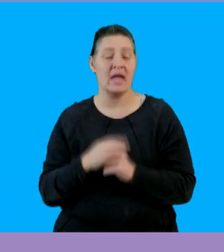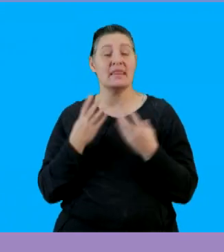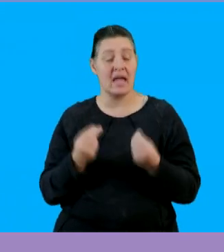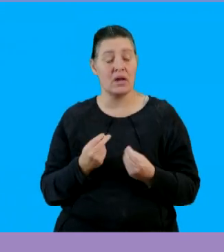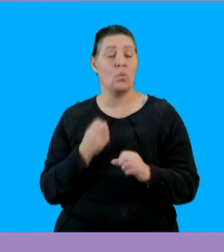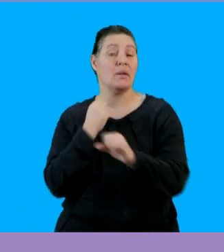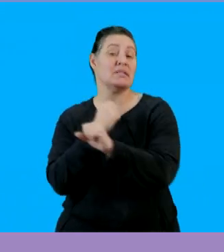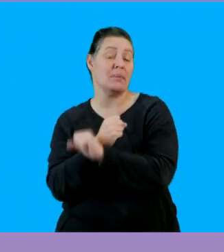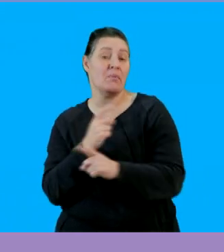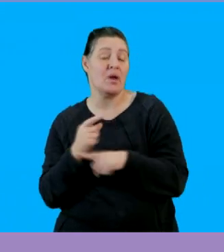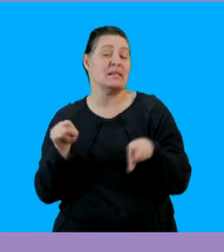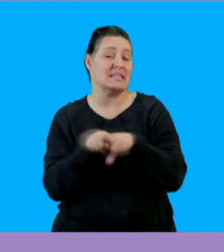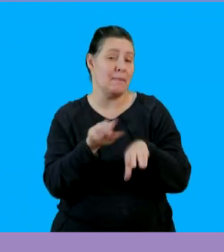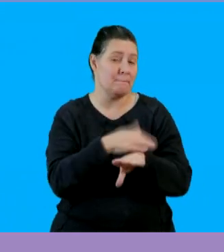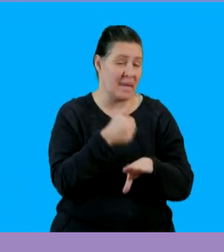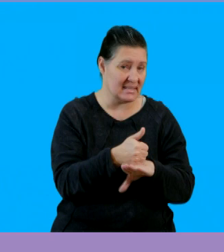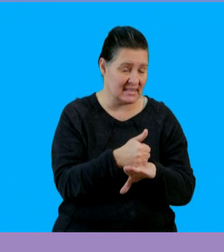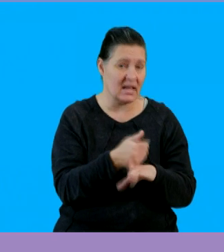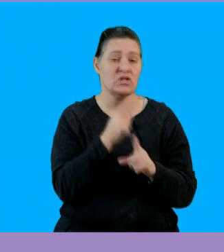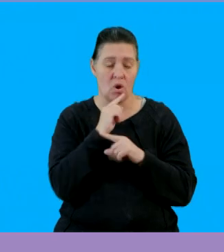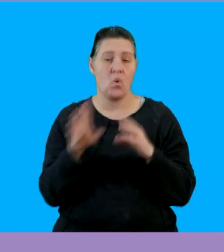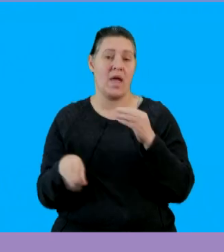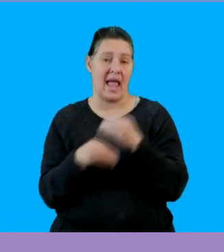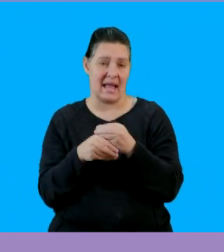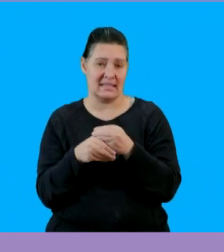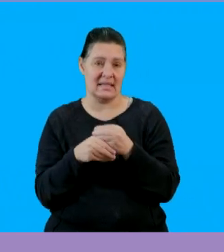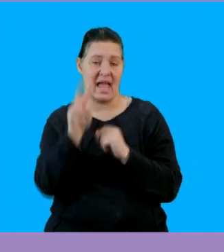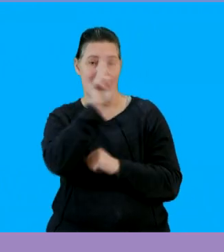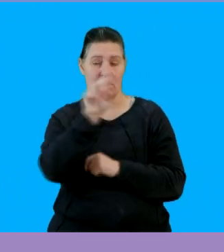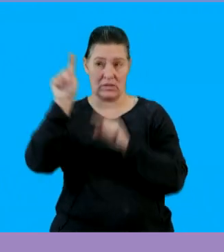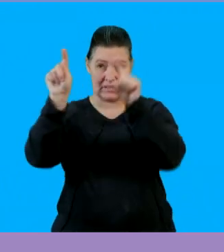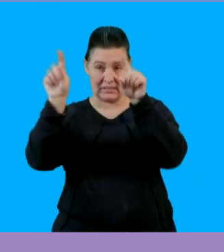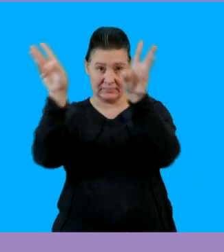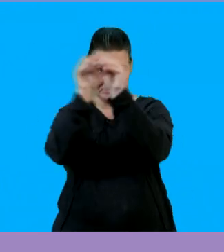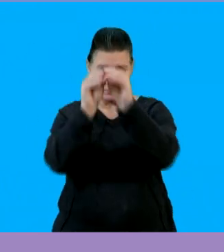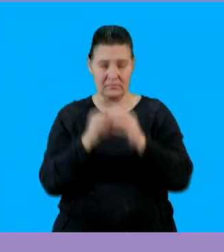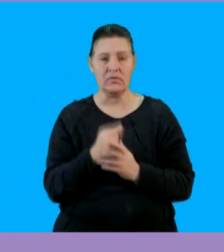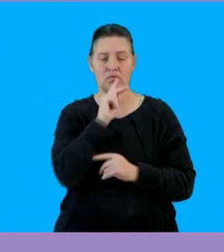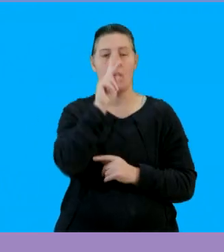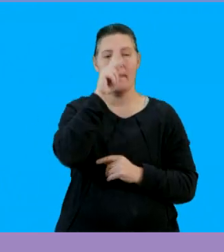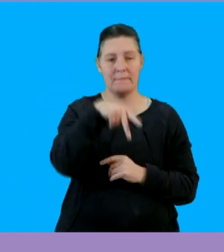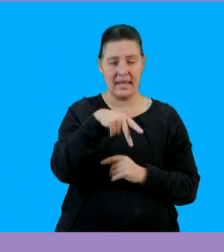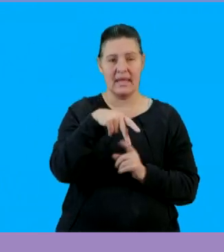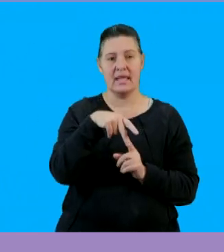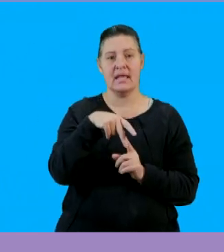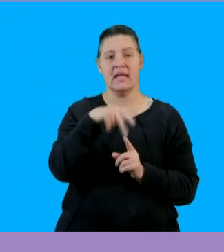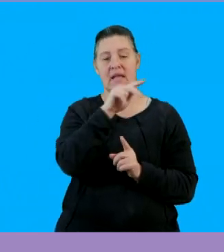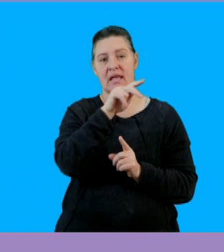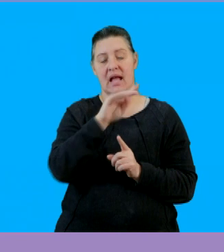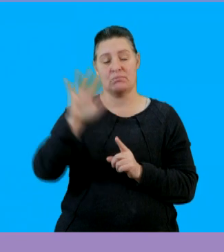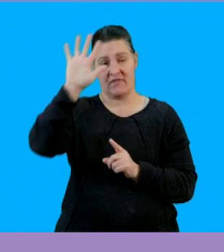32. And we are multiplying the same base, so we are going to add the exponents. So that is going to give us